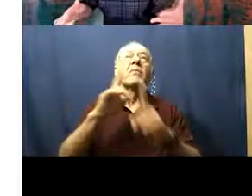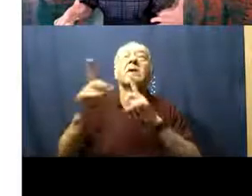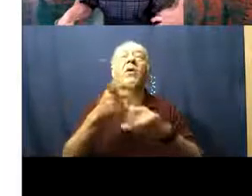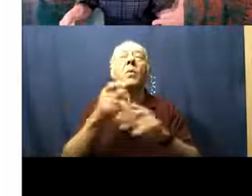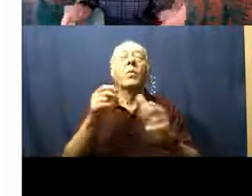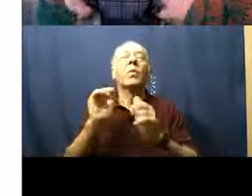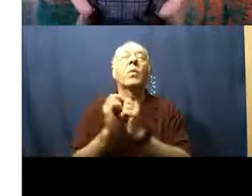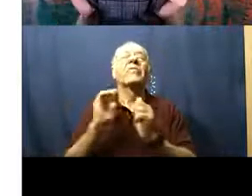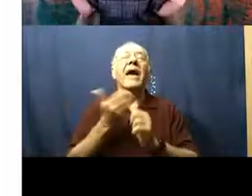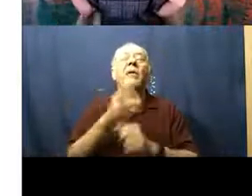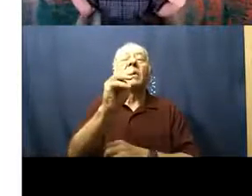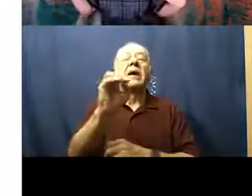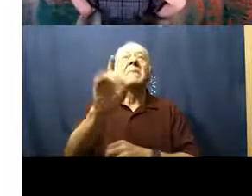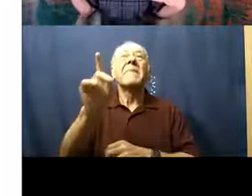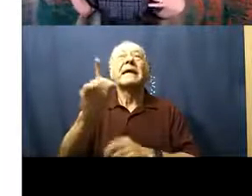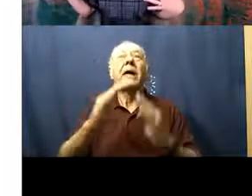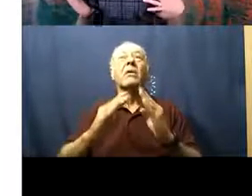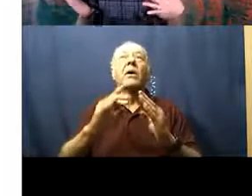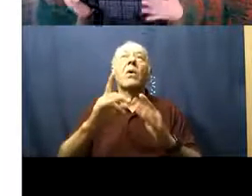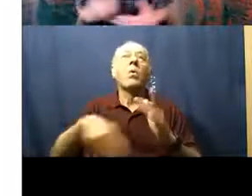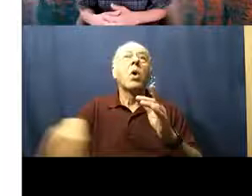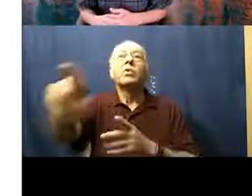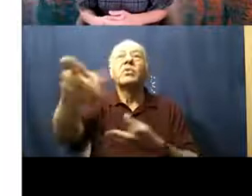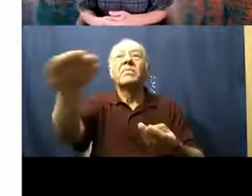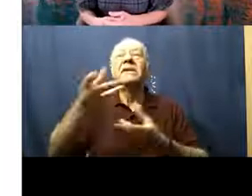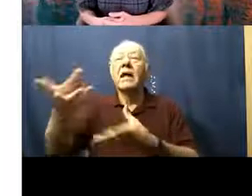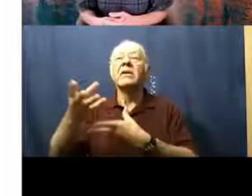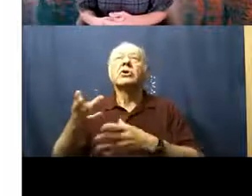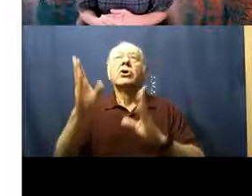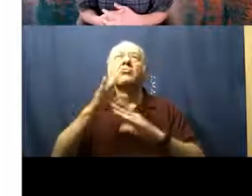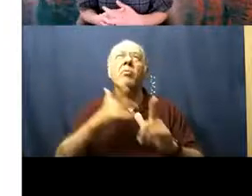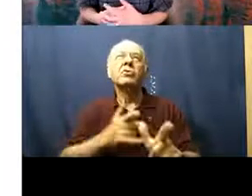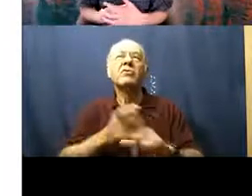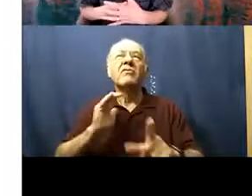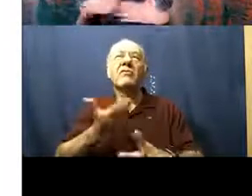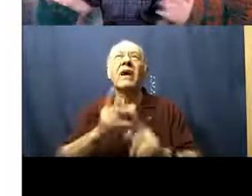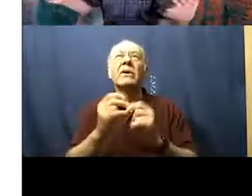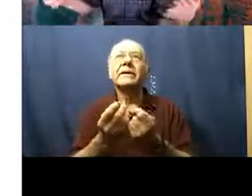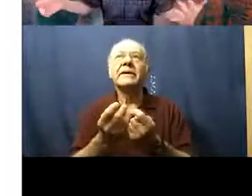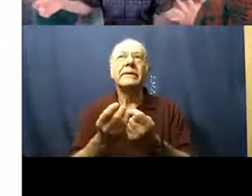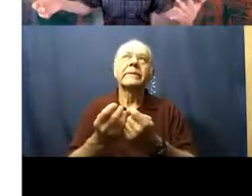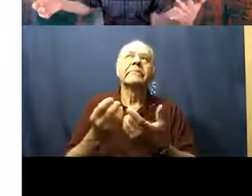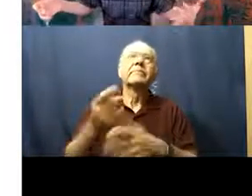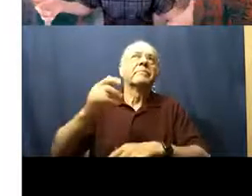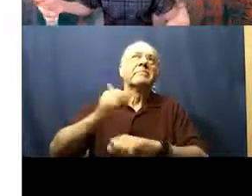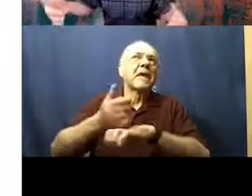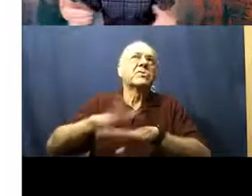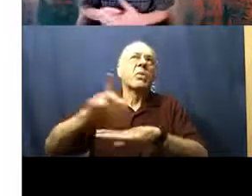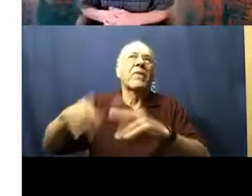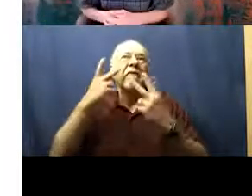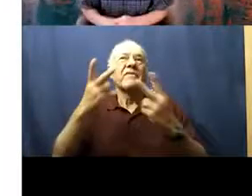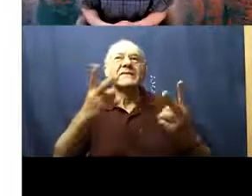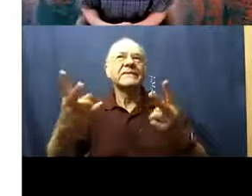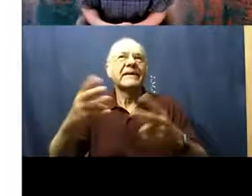Medicaid community, what you all have been telling us, troubleshooting from our teams based on what they see happening on the ground,